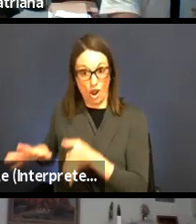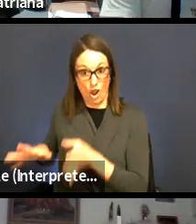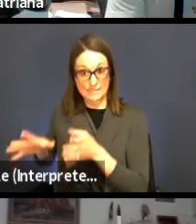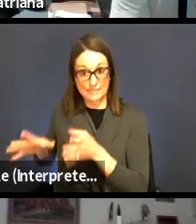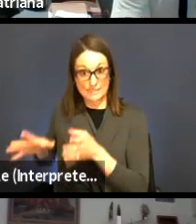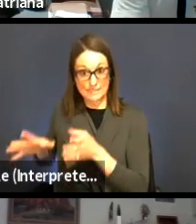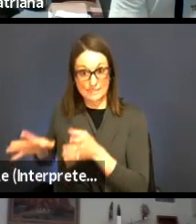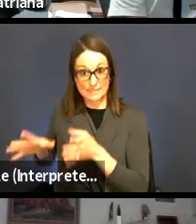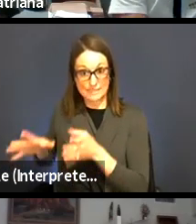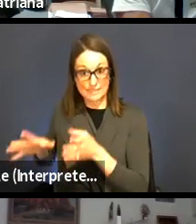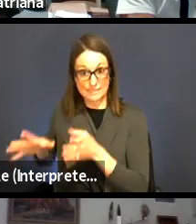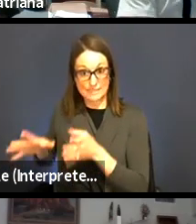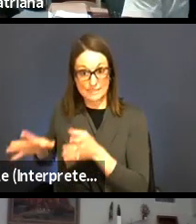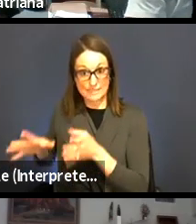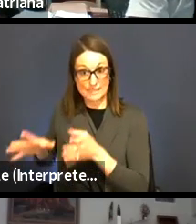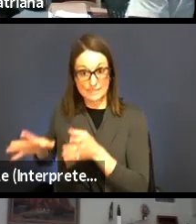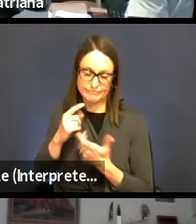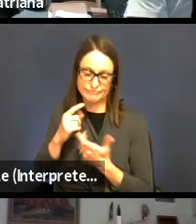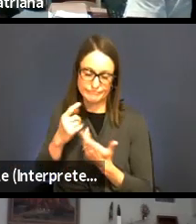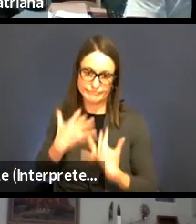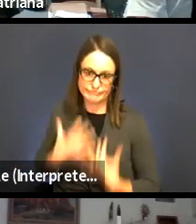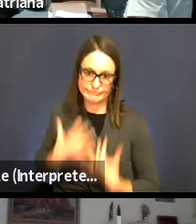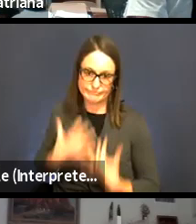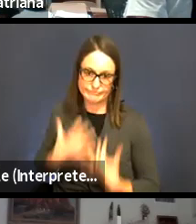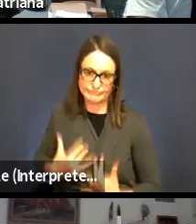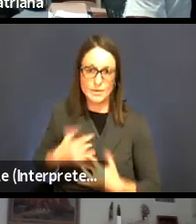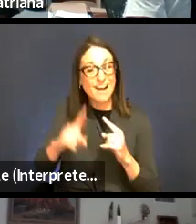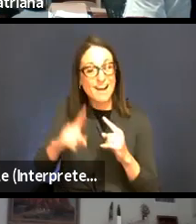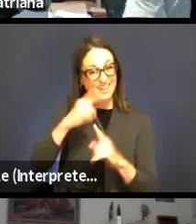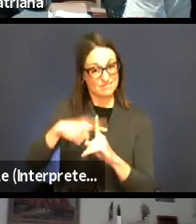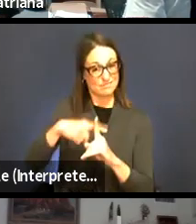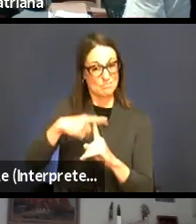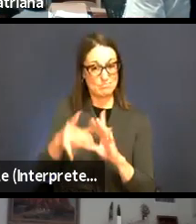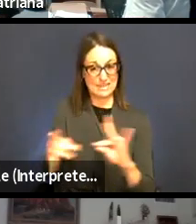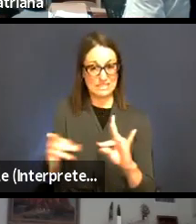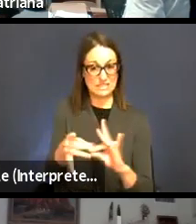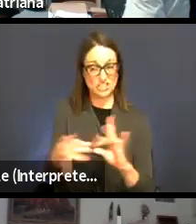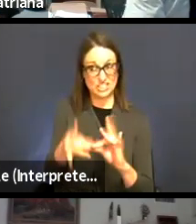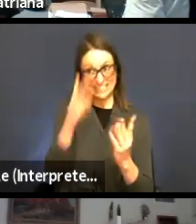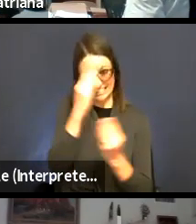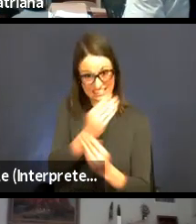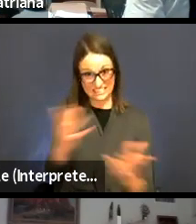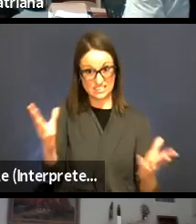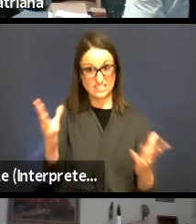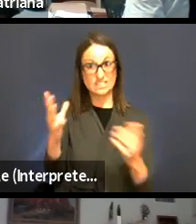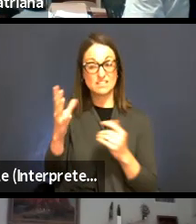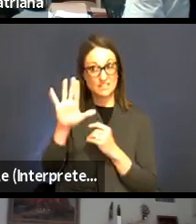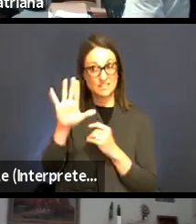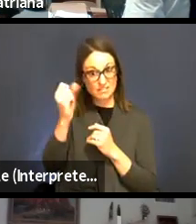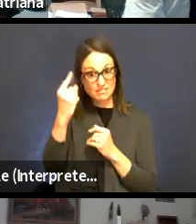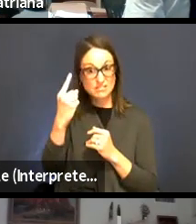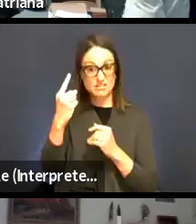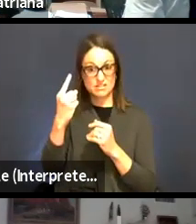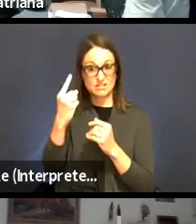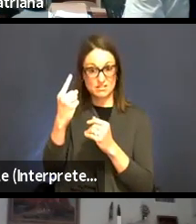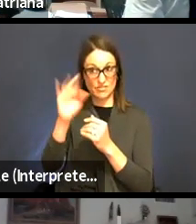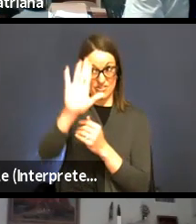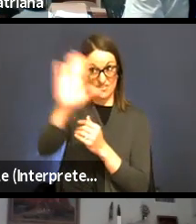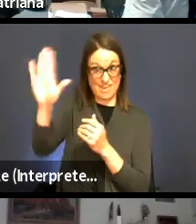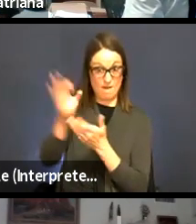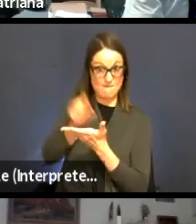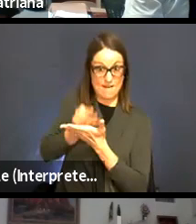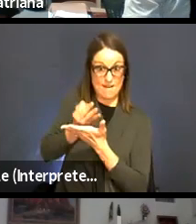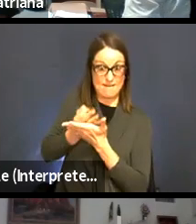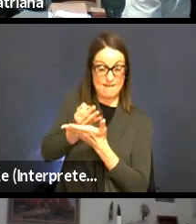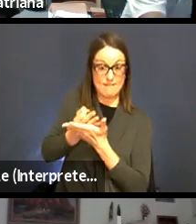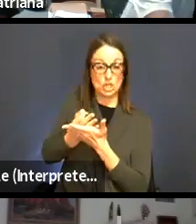really positive message to the students that their financial well-being is of importance to UNC, and you're doing the